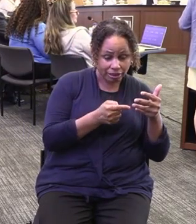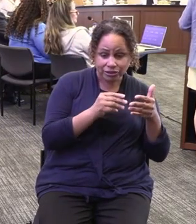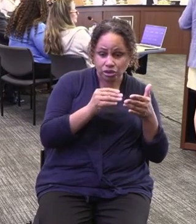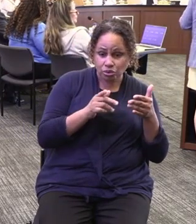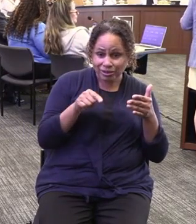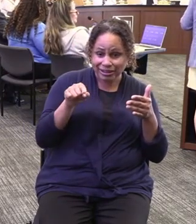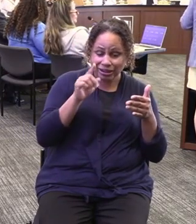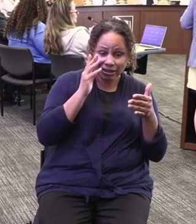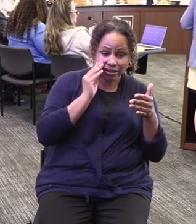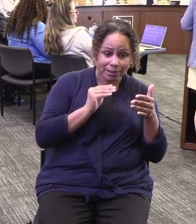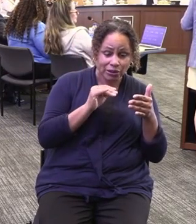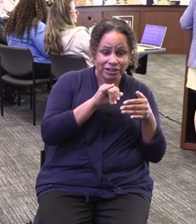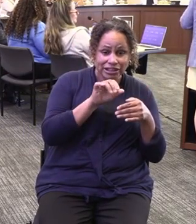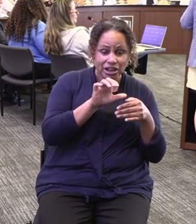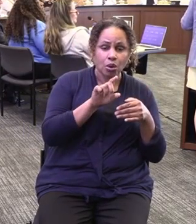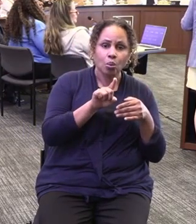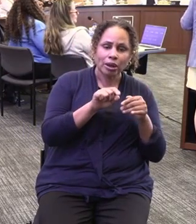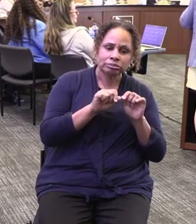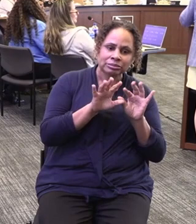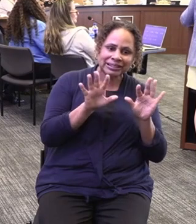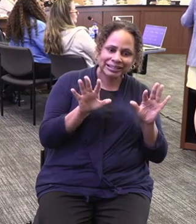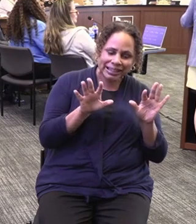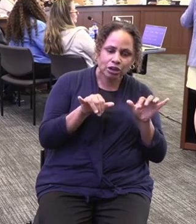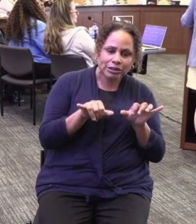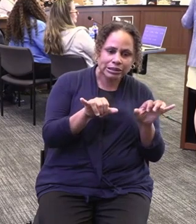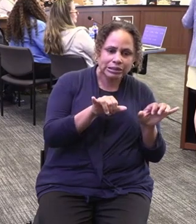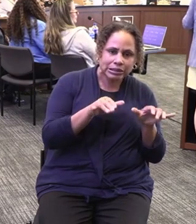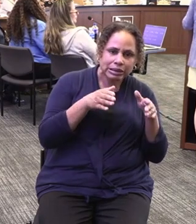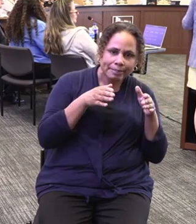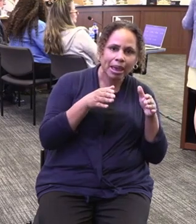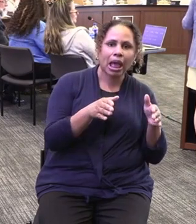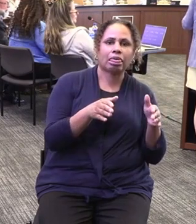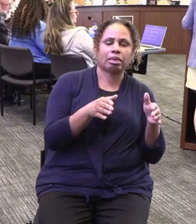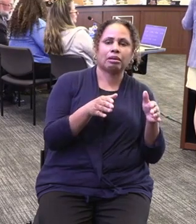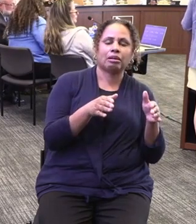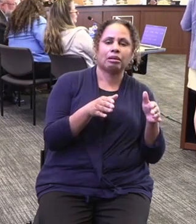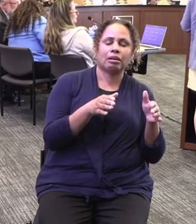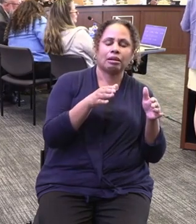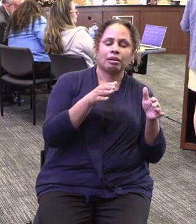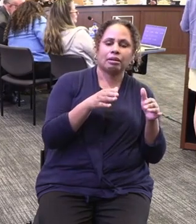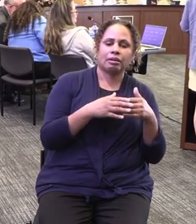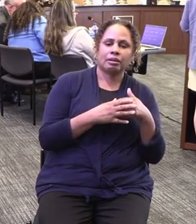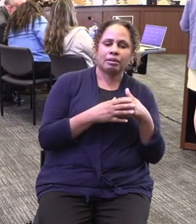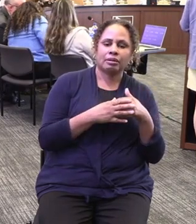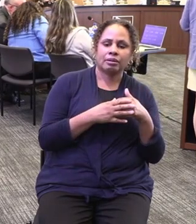as one clear, consistent path forward for themselves.